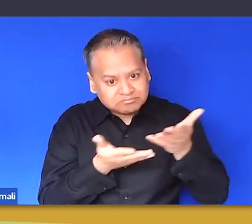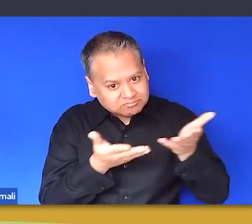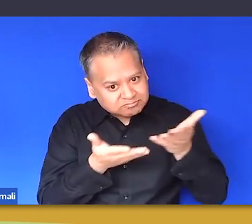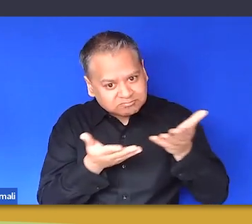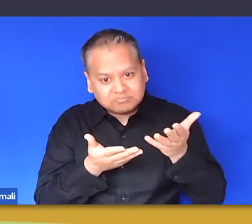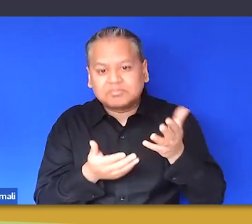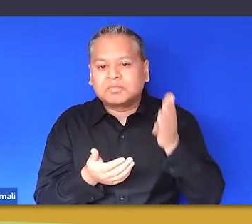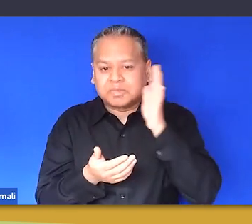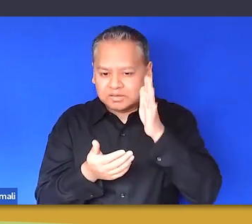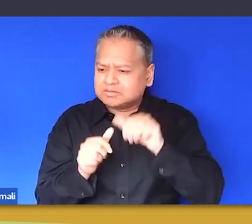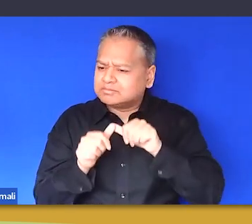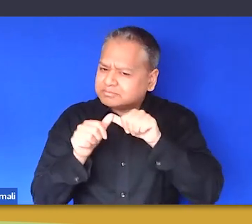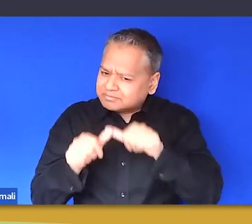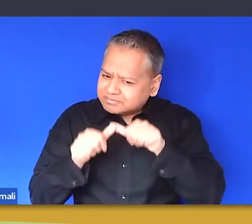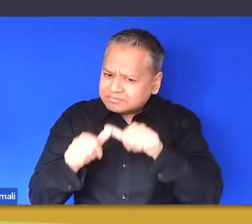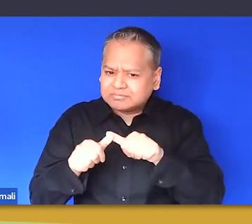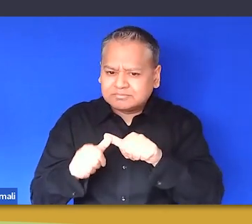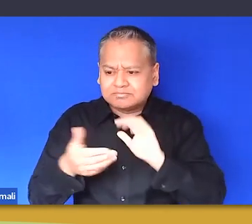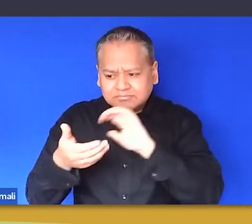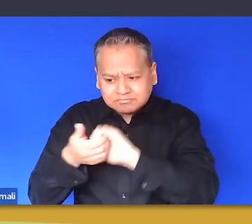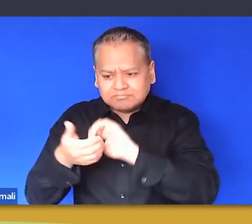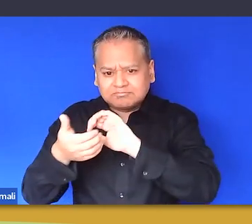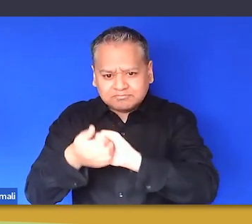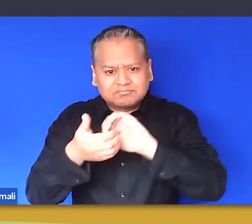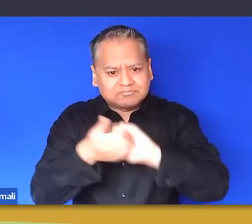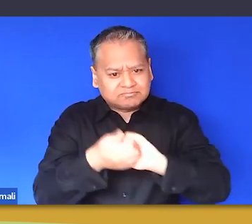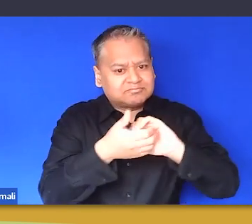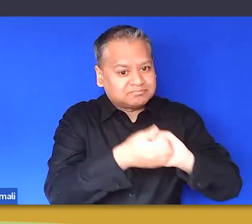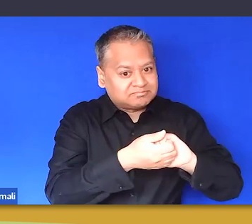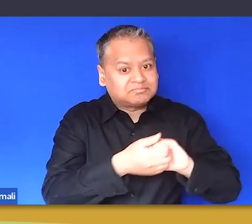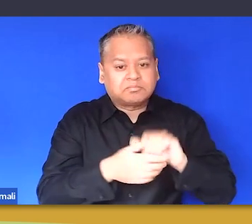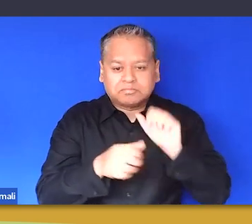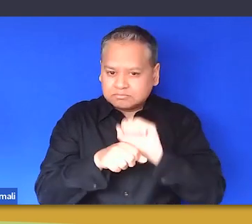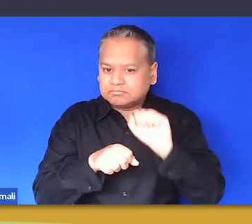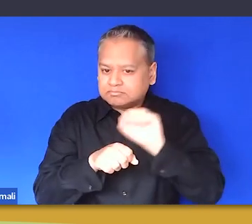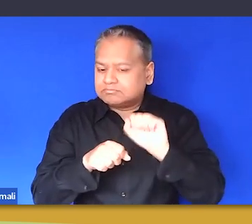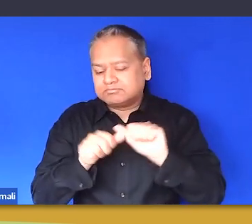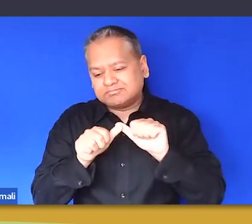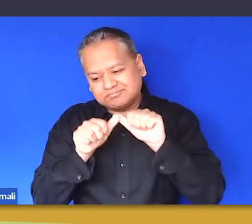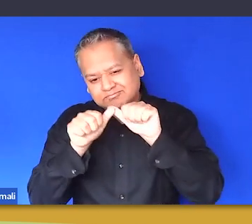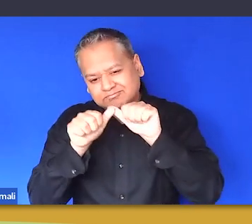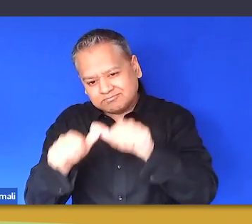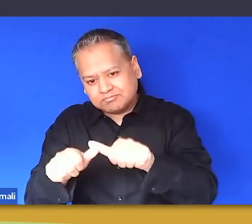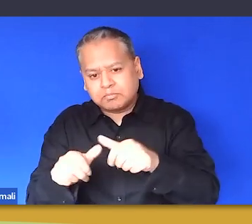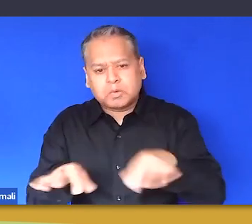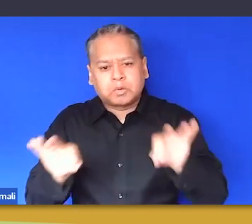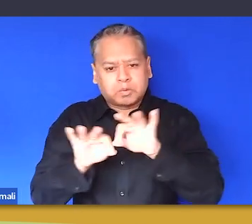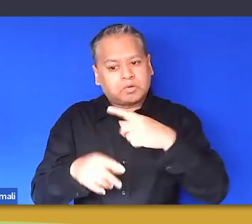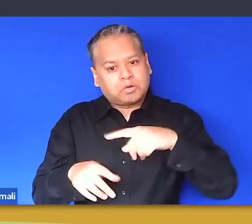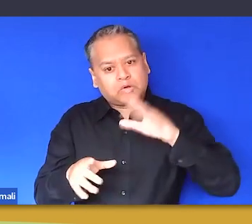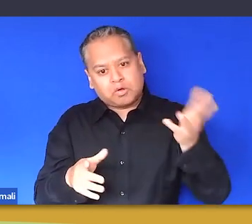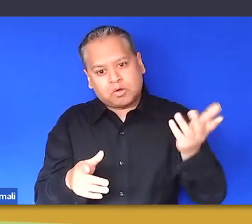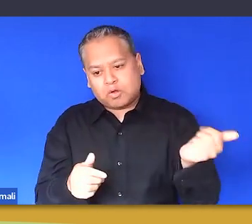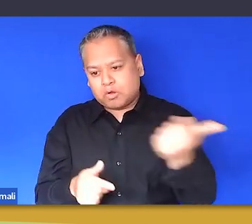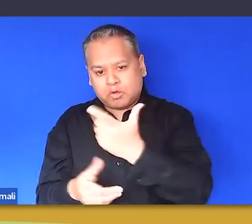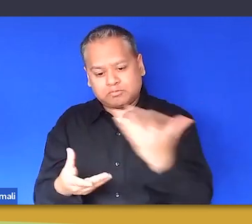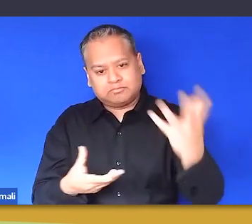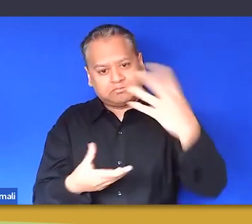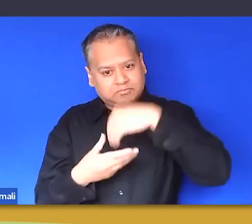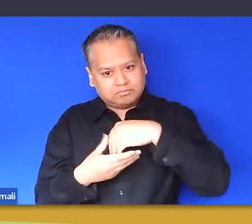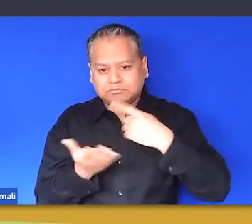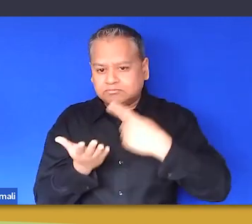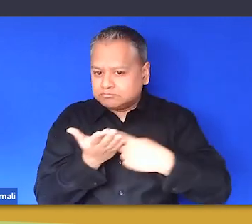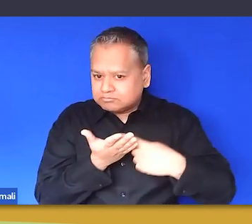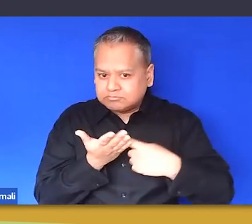in partnership with the racialized communities to ensure that they are part of the conversations around how